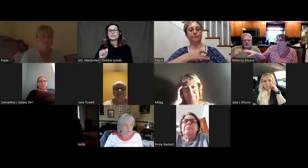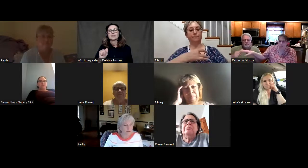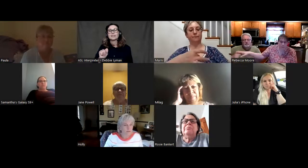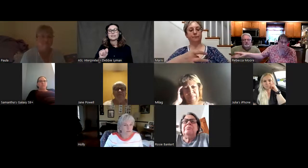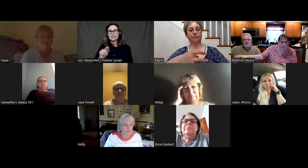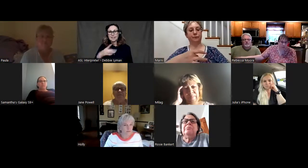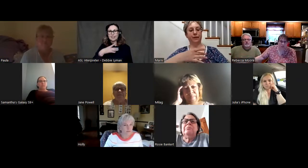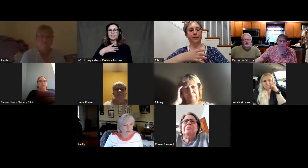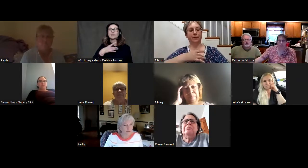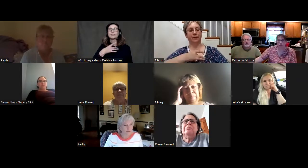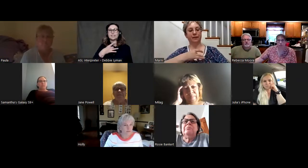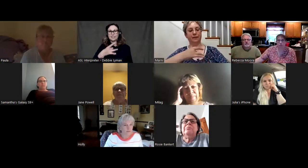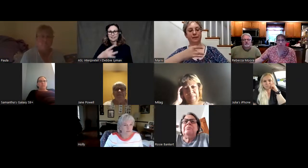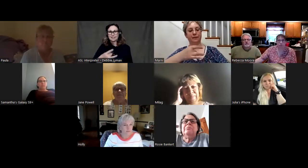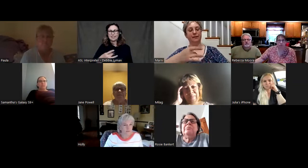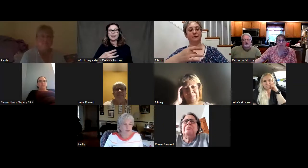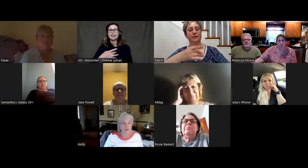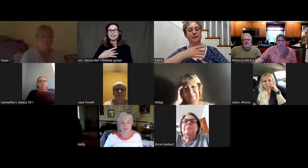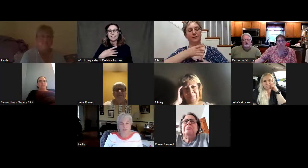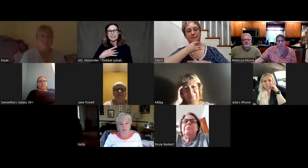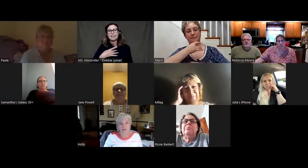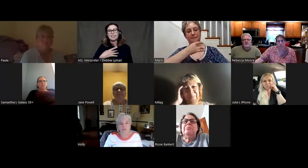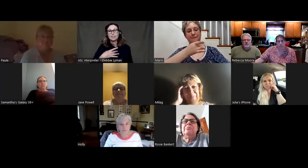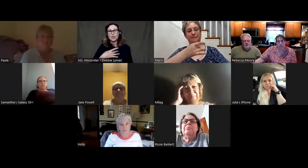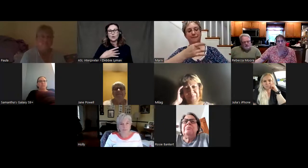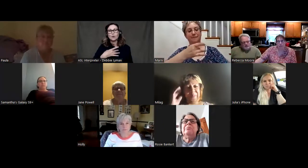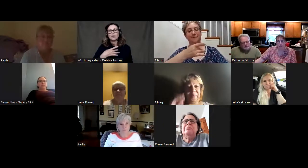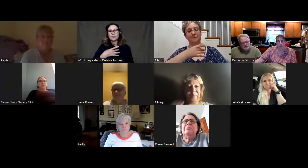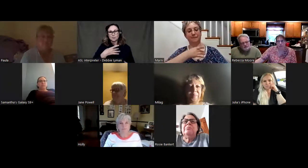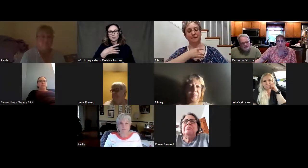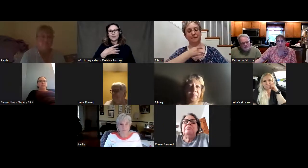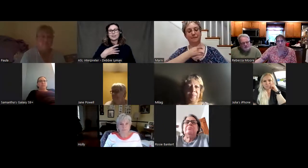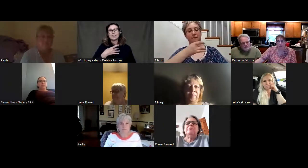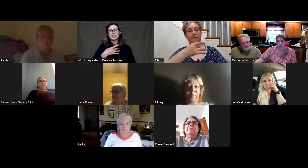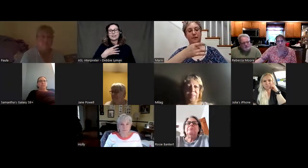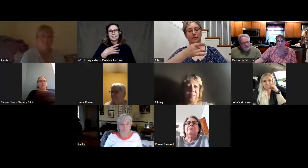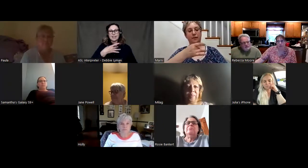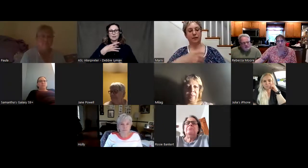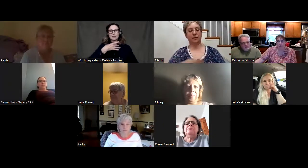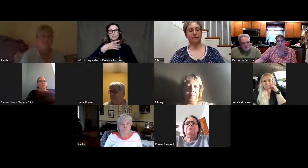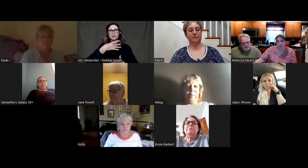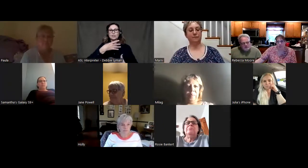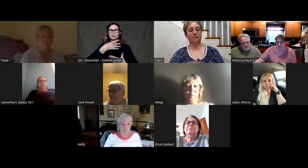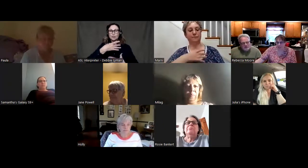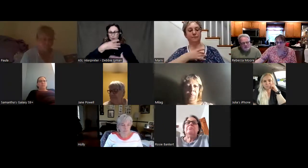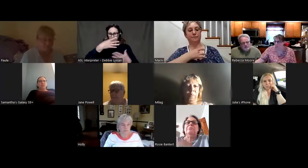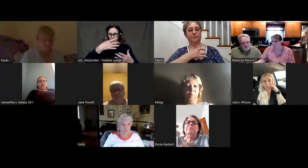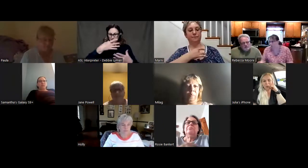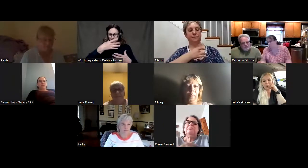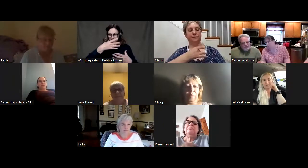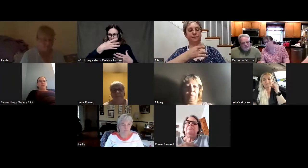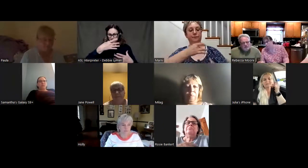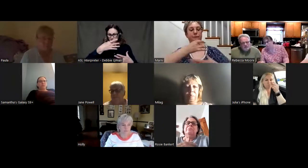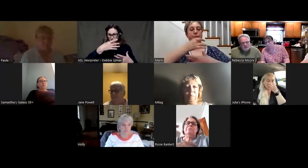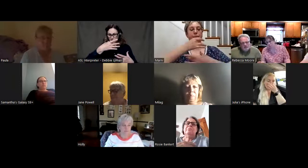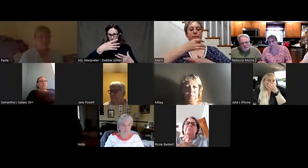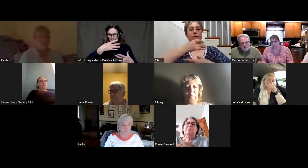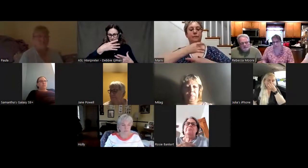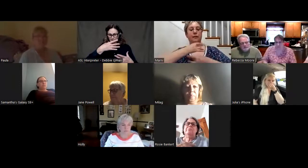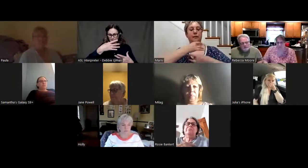That's not you. This is not- Interest, yeah. So, yeah, so it's two